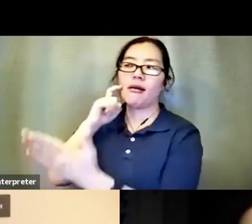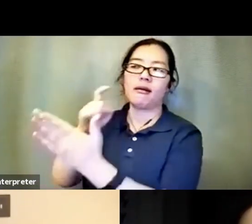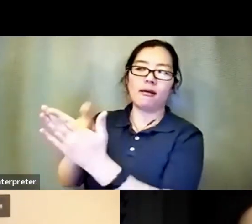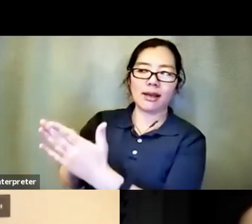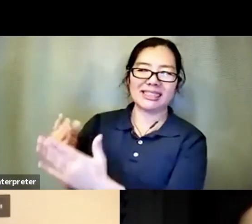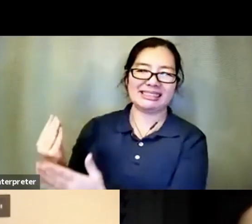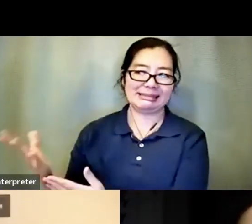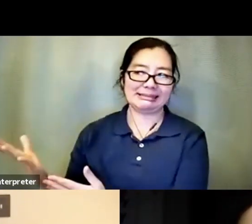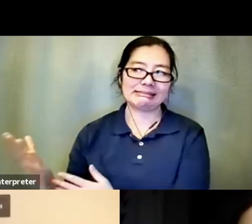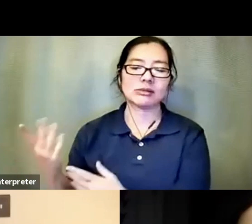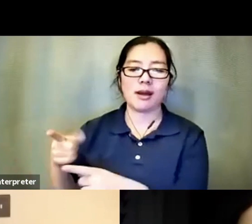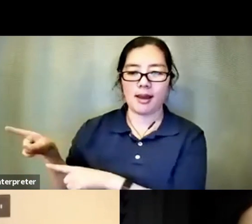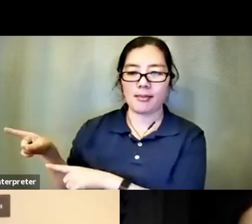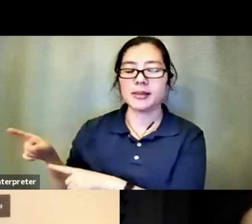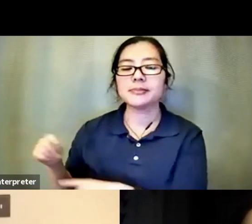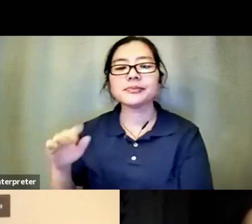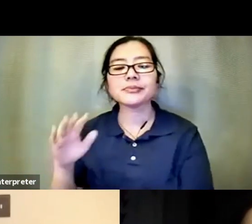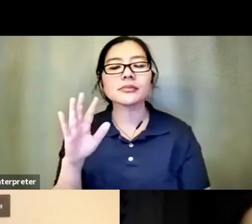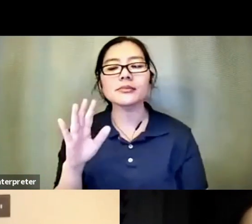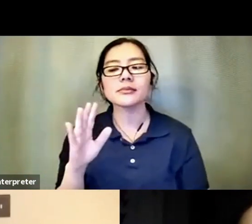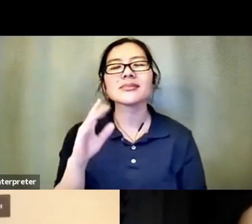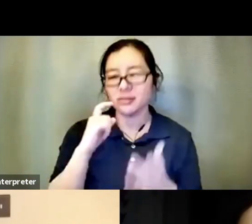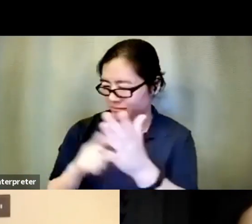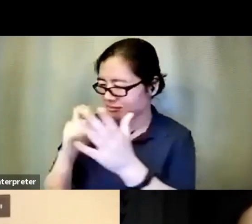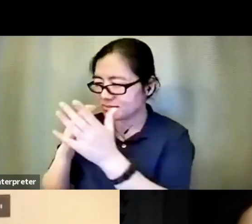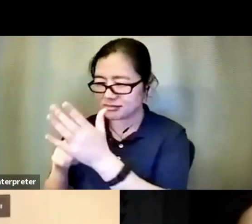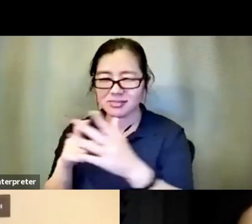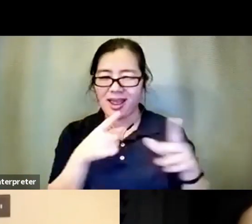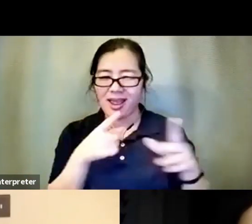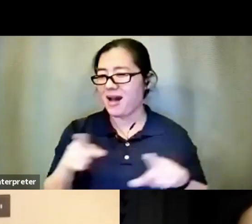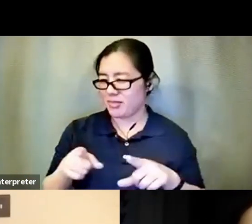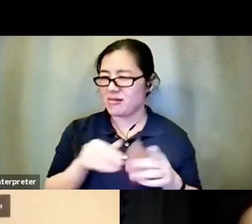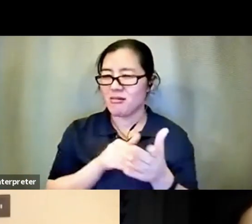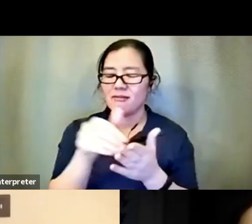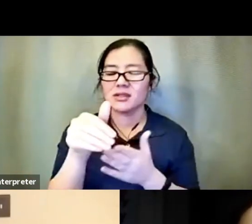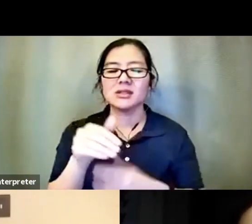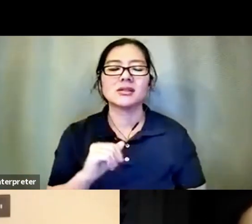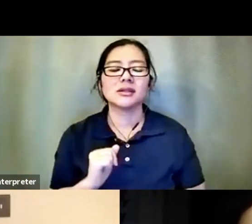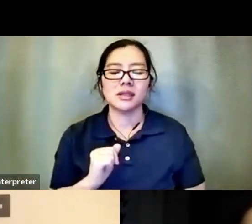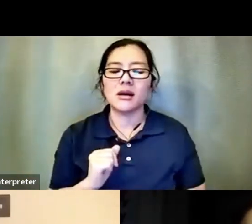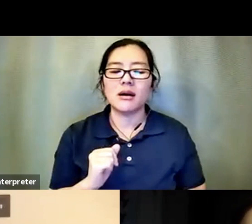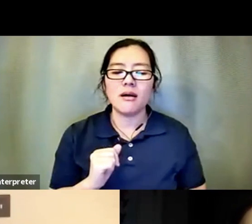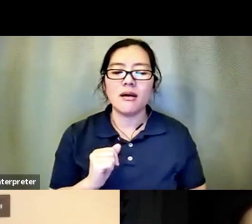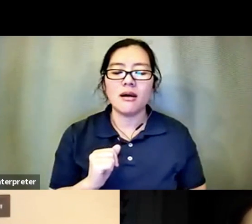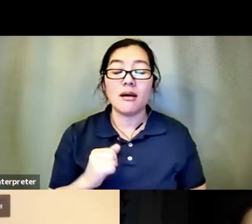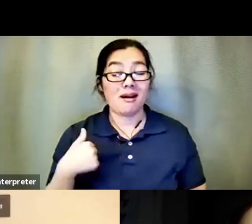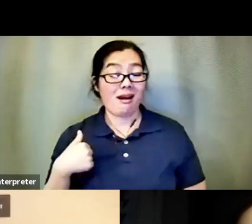because I see so much of this happening, and I often will